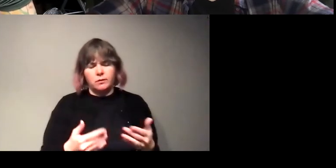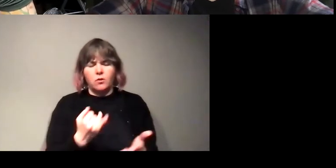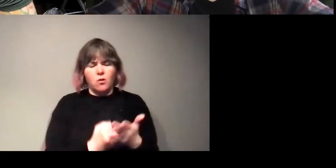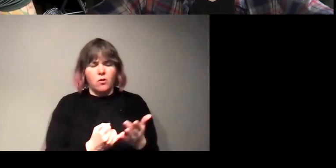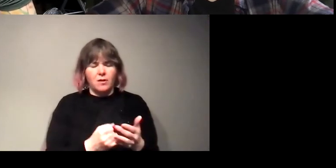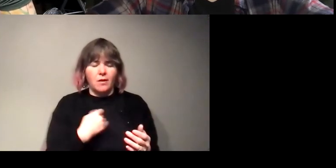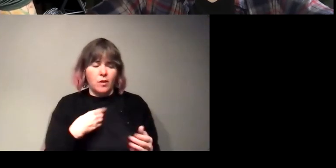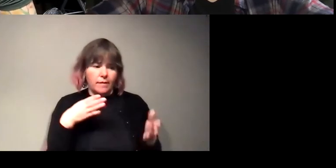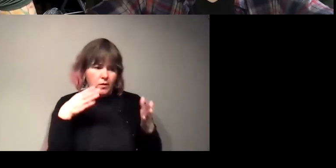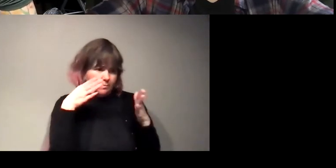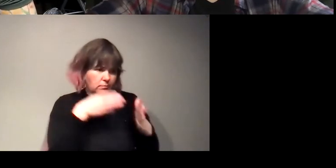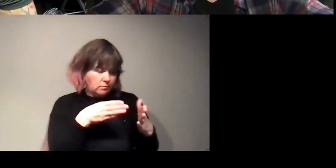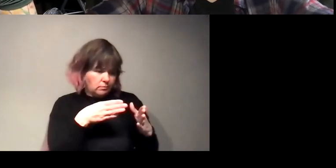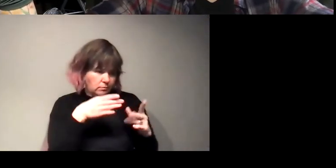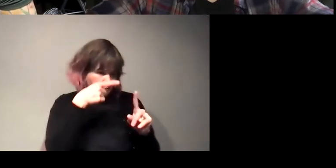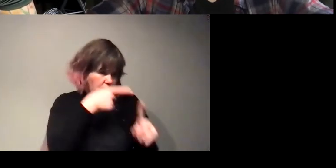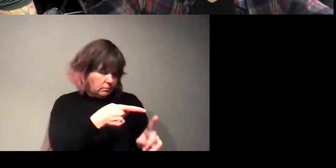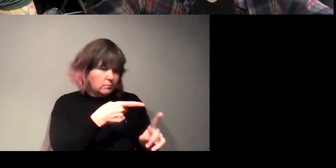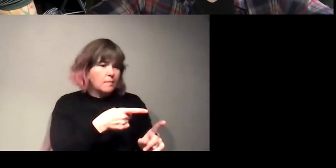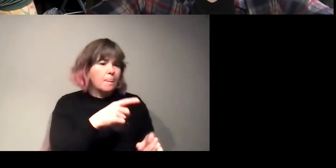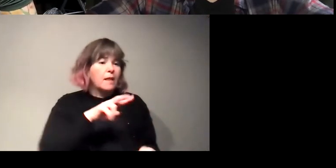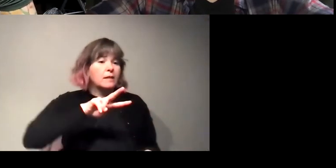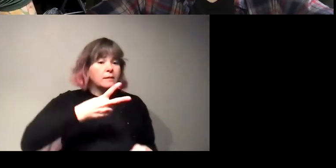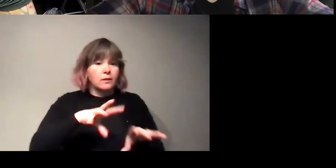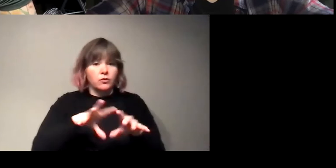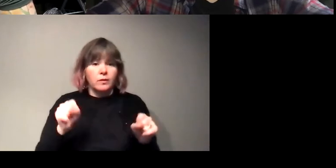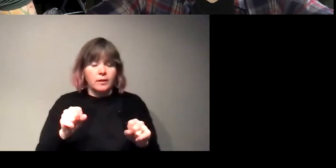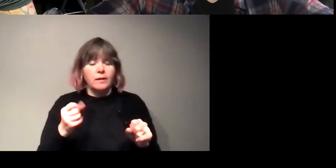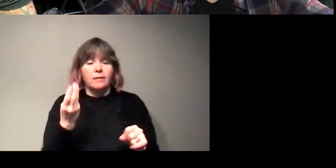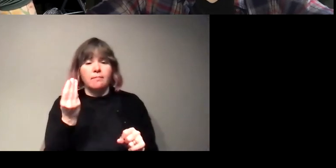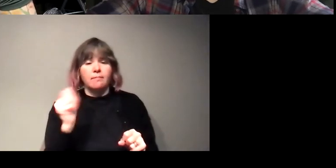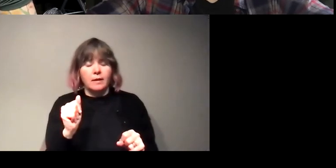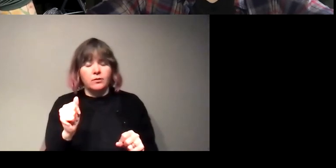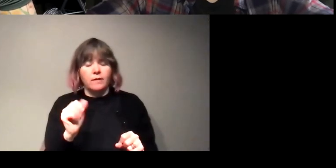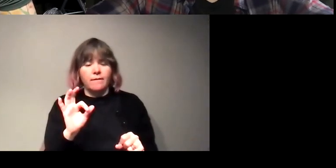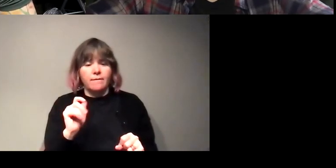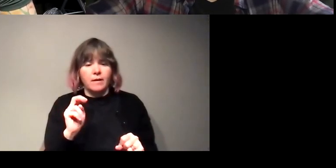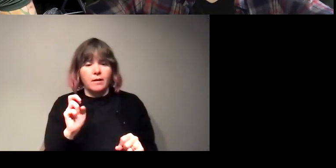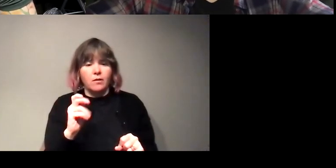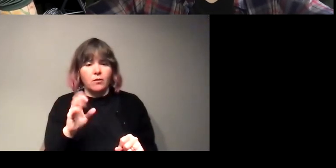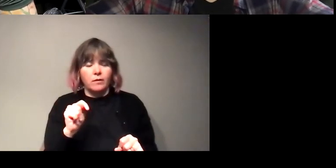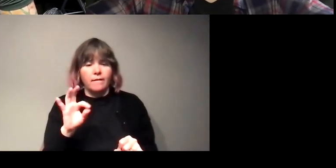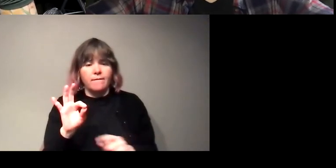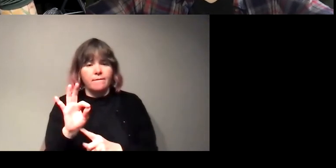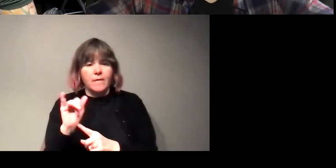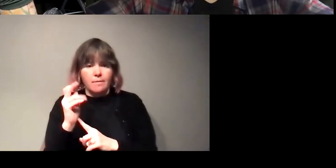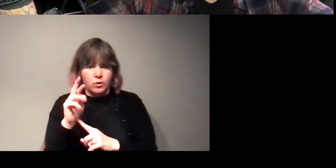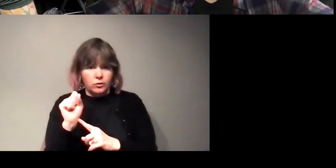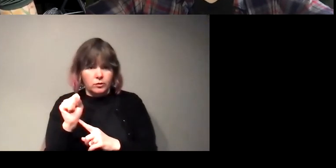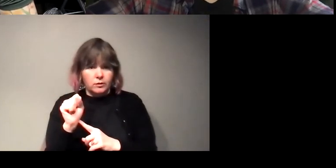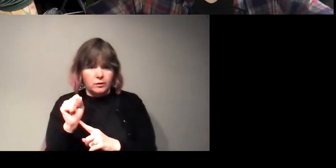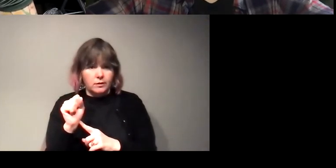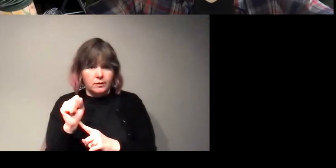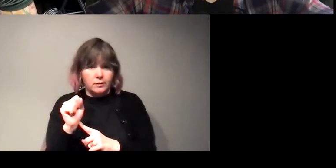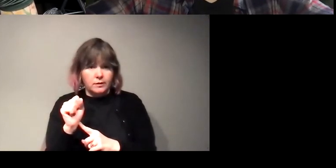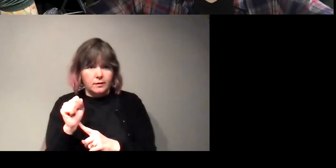niche. My second degree is a master's of fine art in fibers, which again is sort of like, oh,